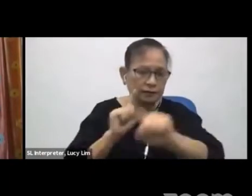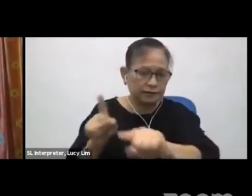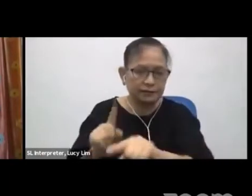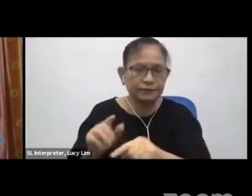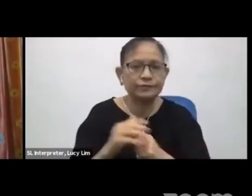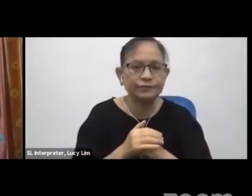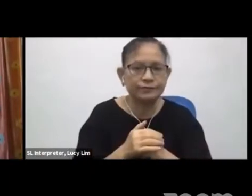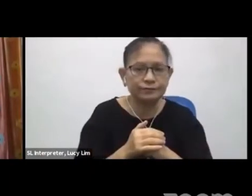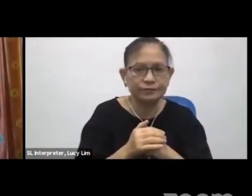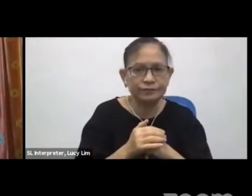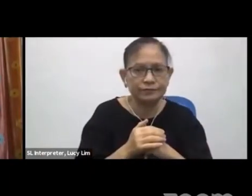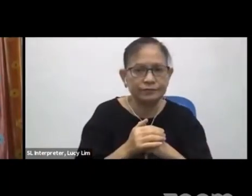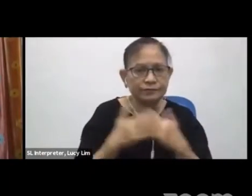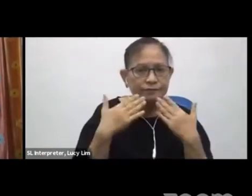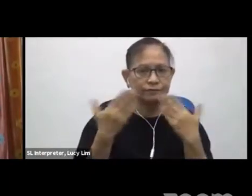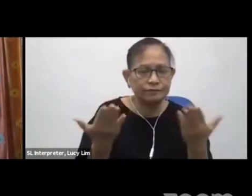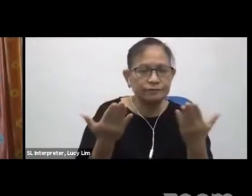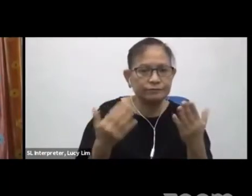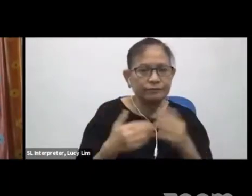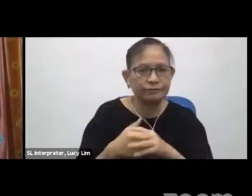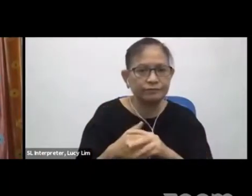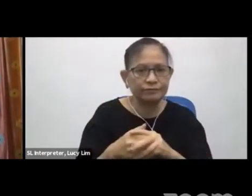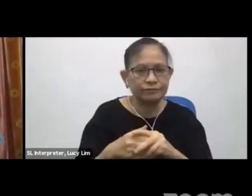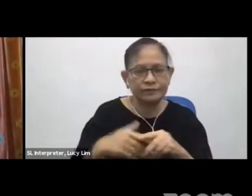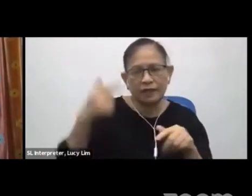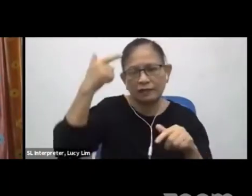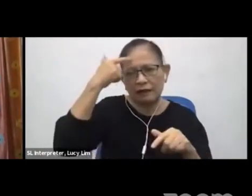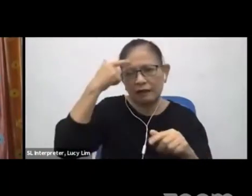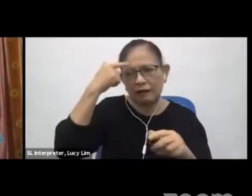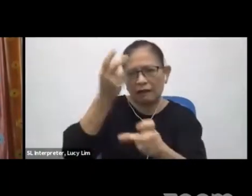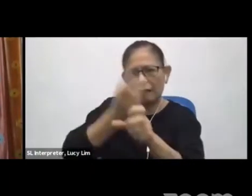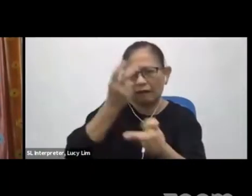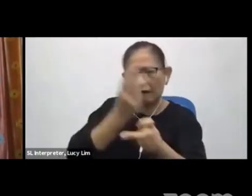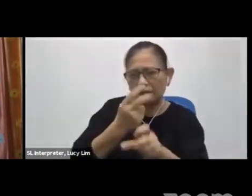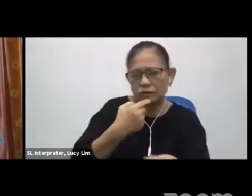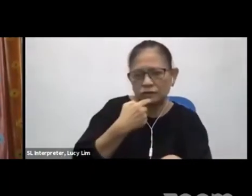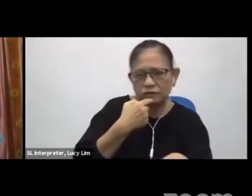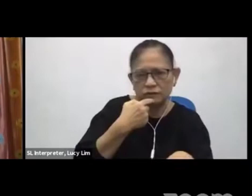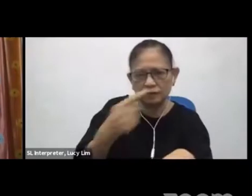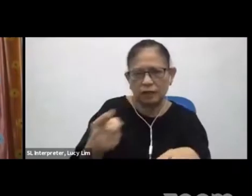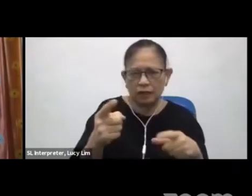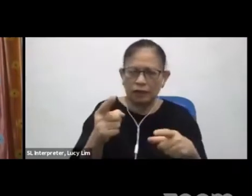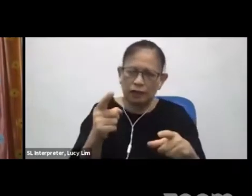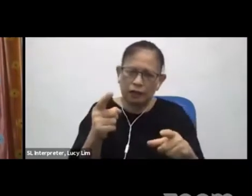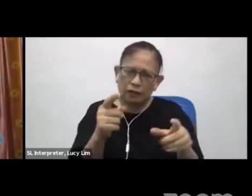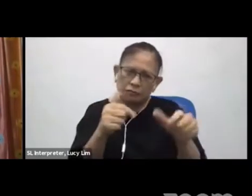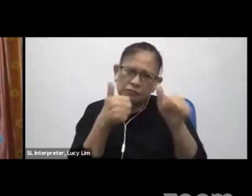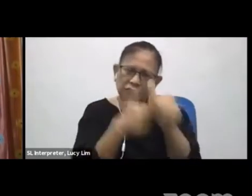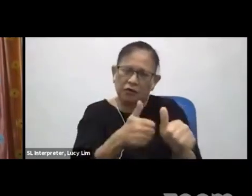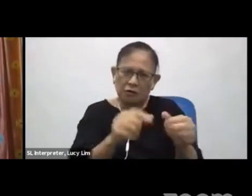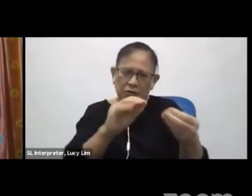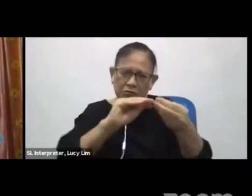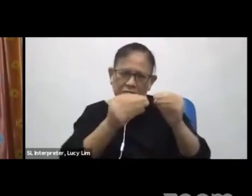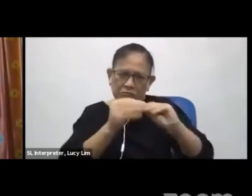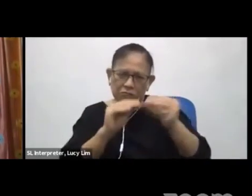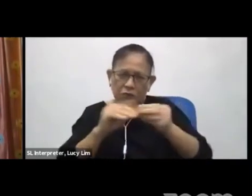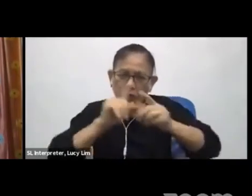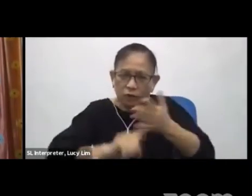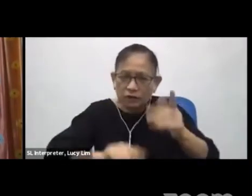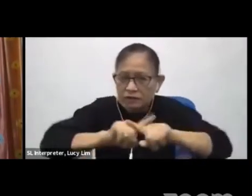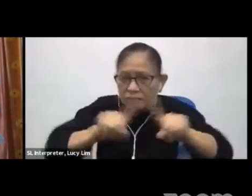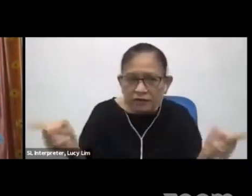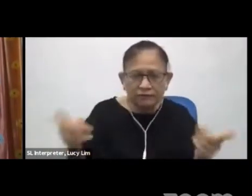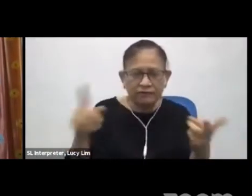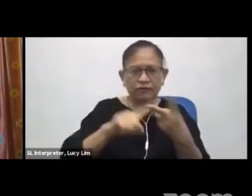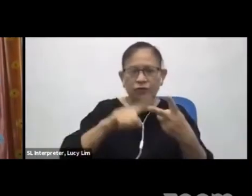Thank you so much, Shobha. I think it's really hard to say in statistical terms what the difference has been or what the impact has been